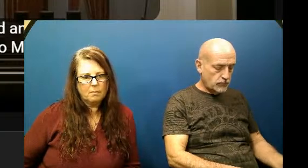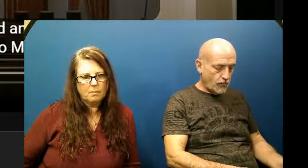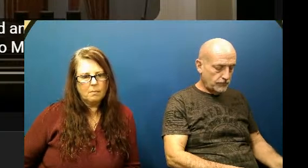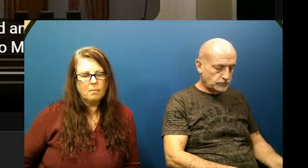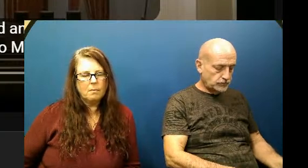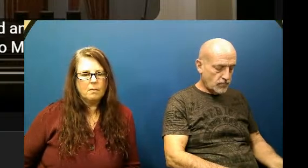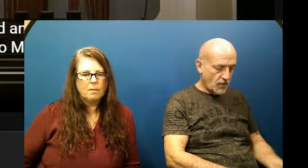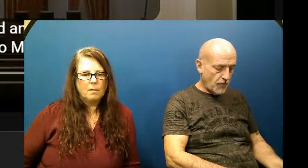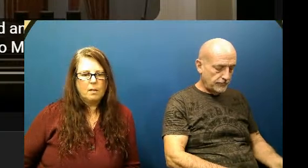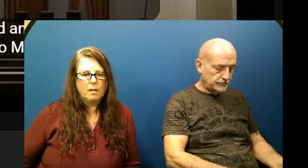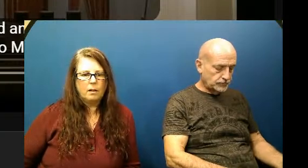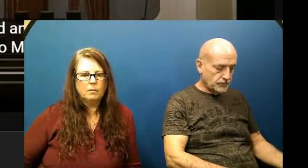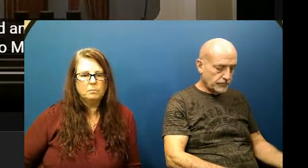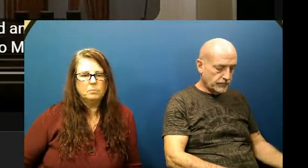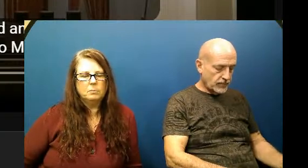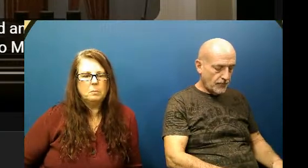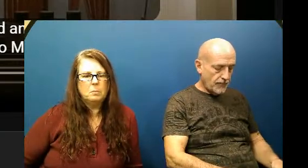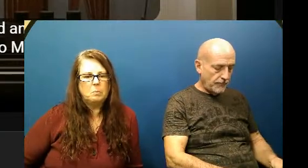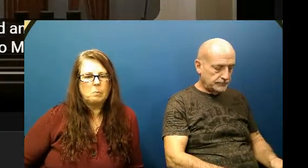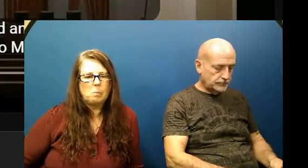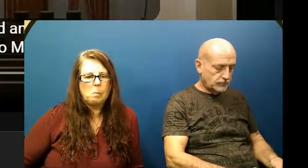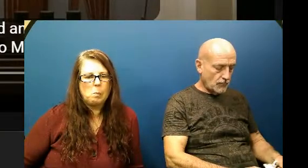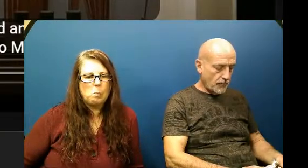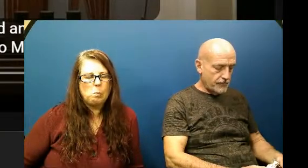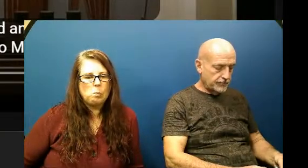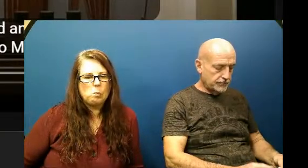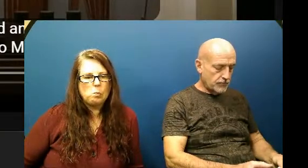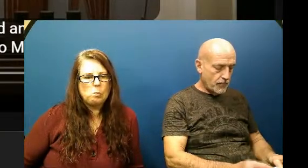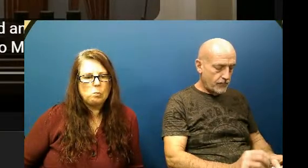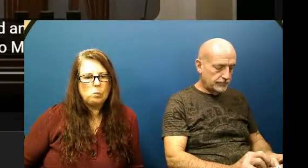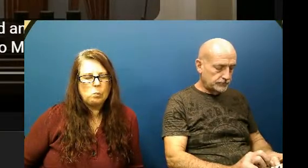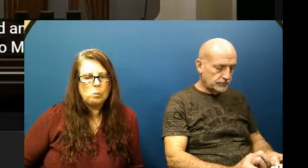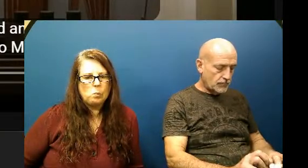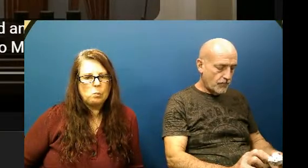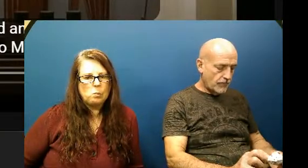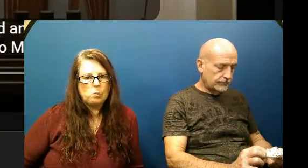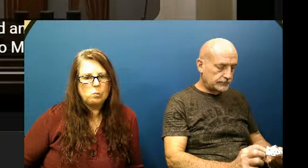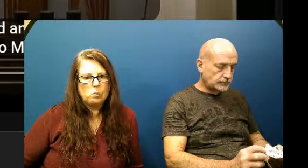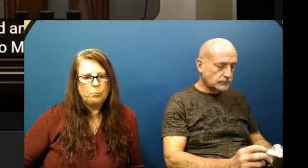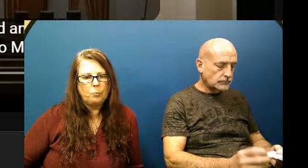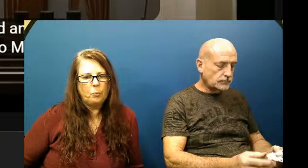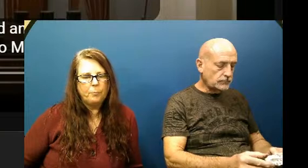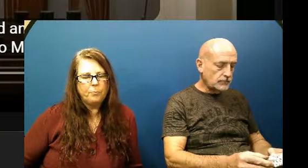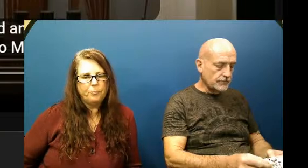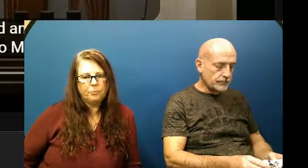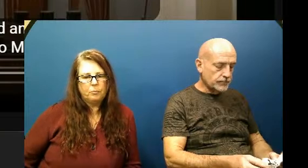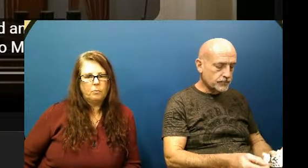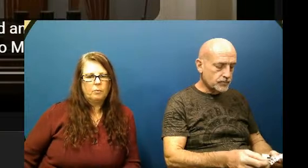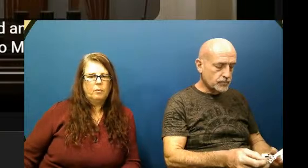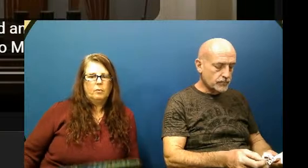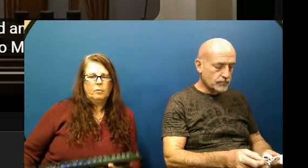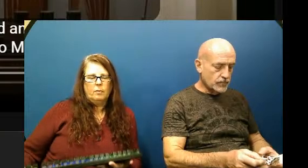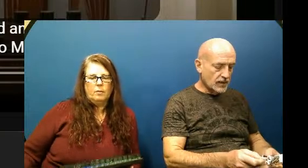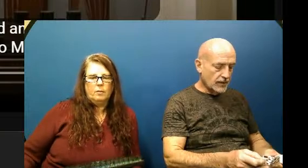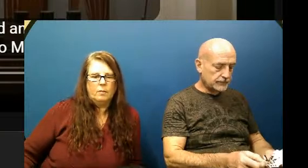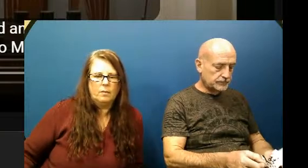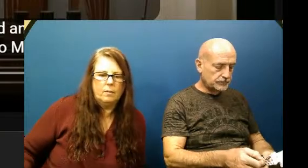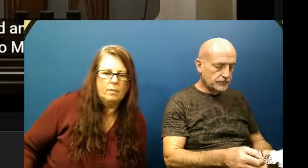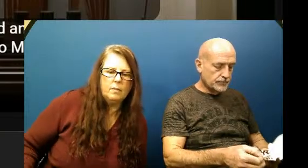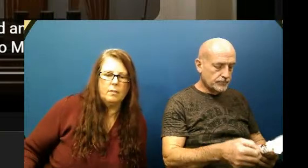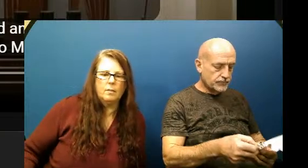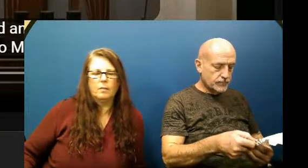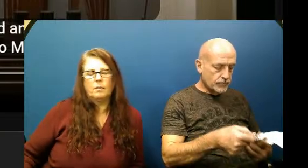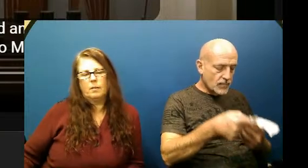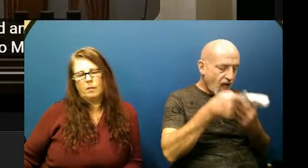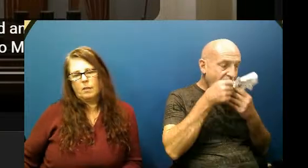in the sense that all it's doing is saying ByteDance has to divest, and then TikTok can go about its